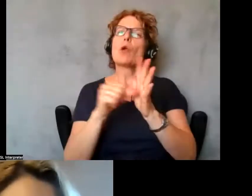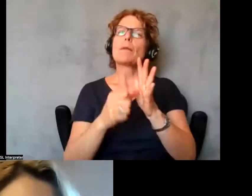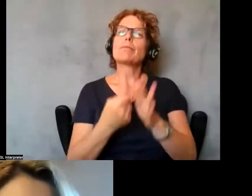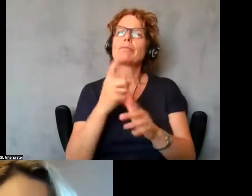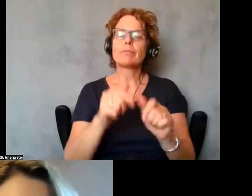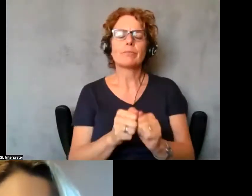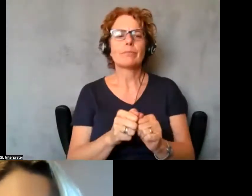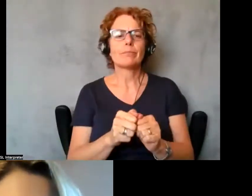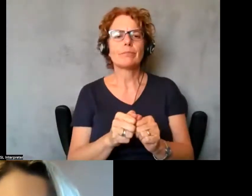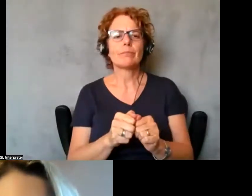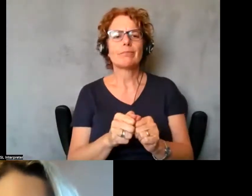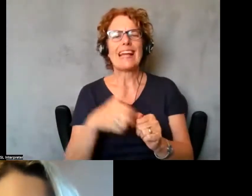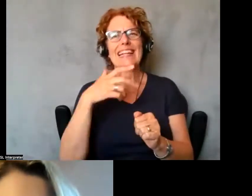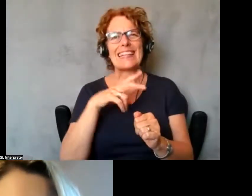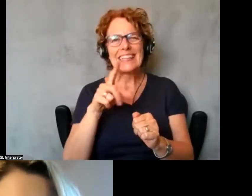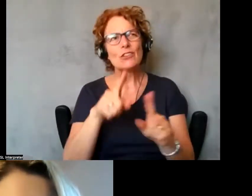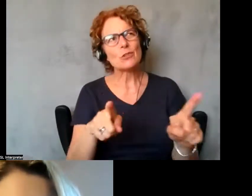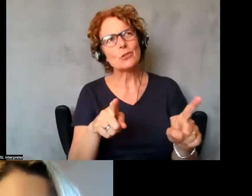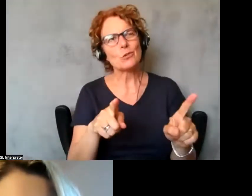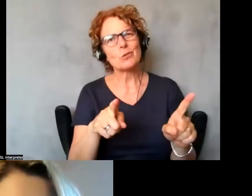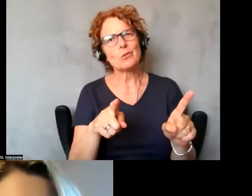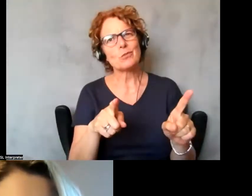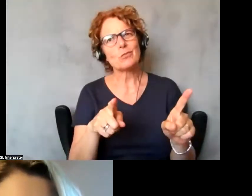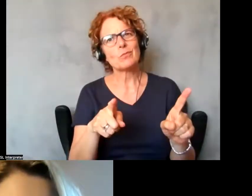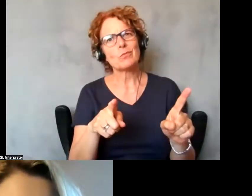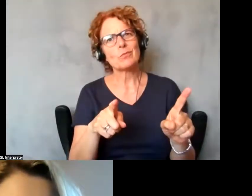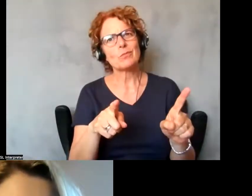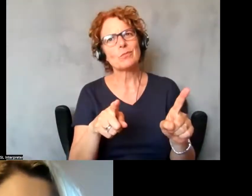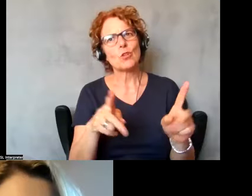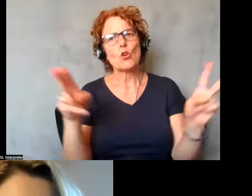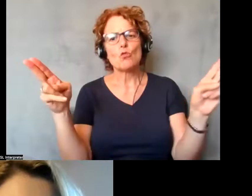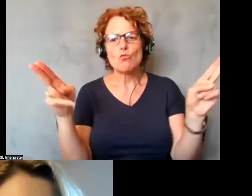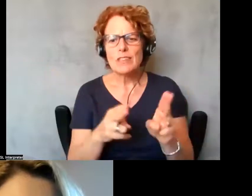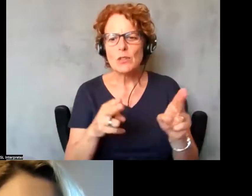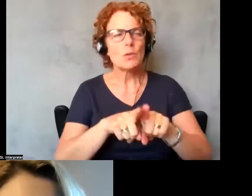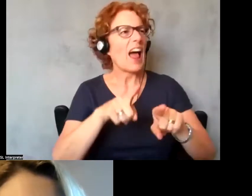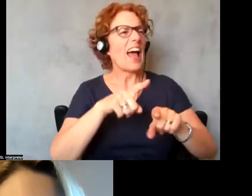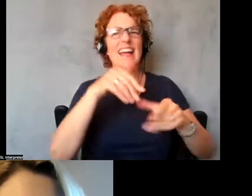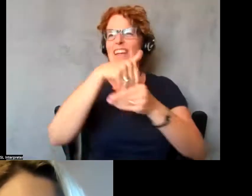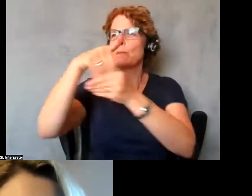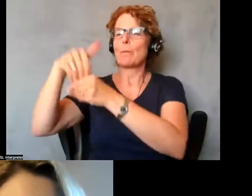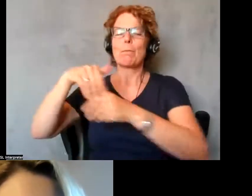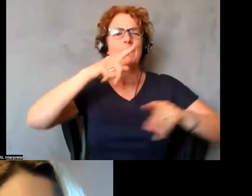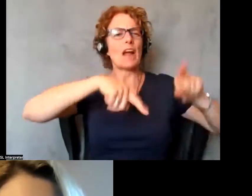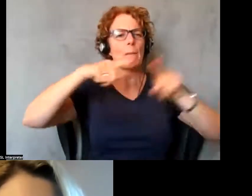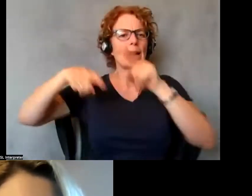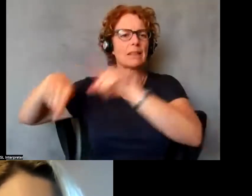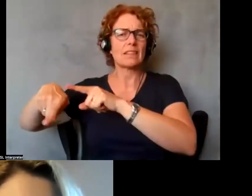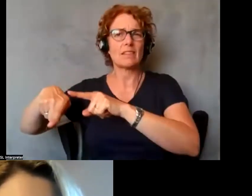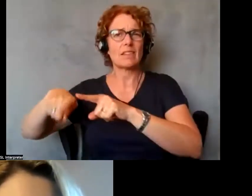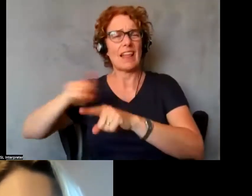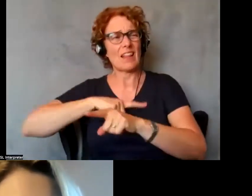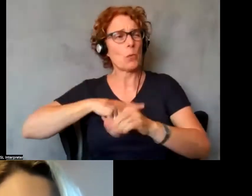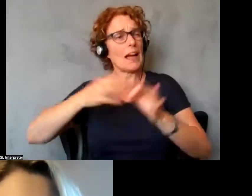that they need to reduce all forms of variability in the trial. Hence, they have such strict